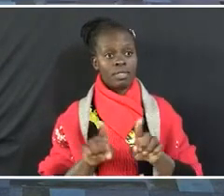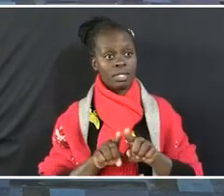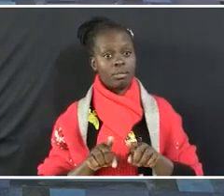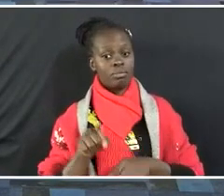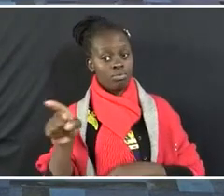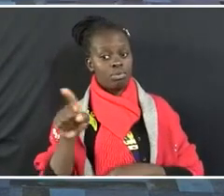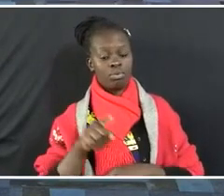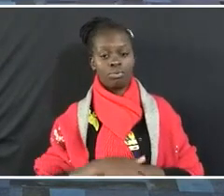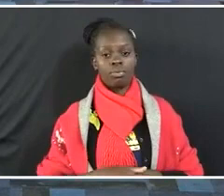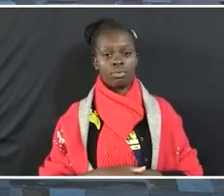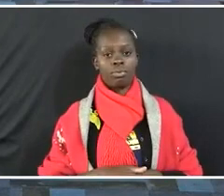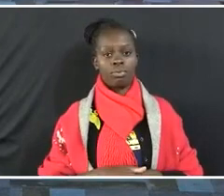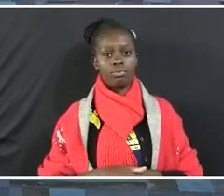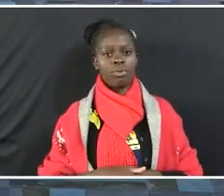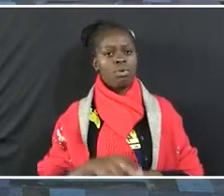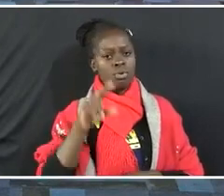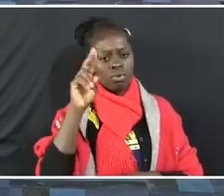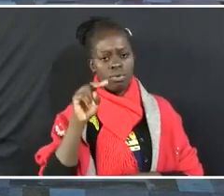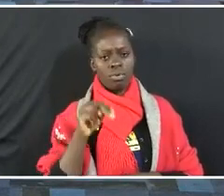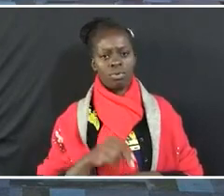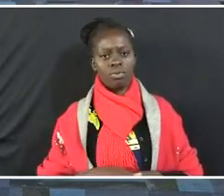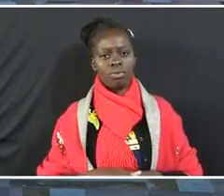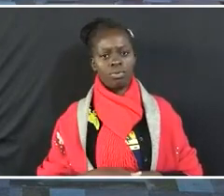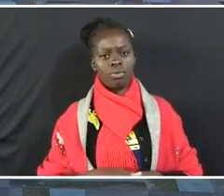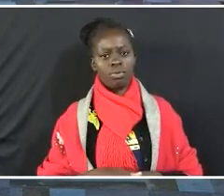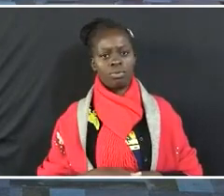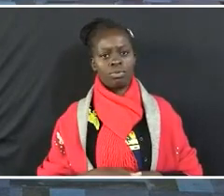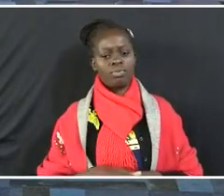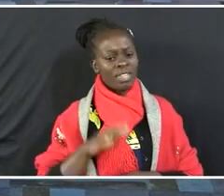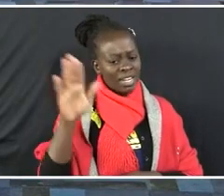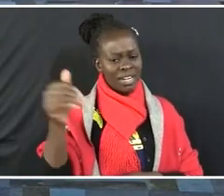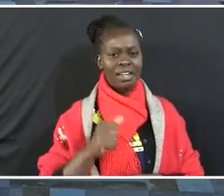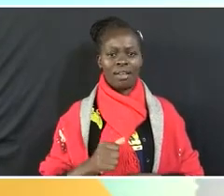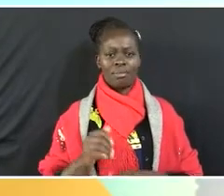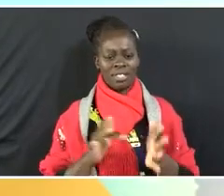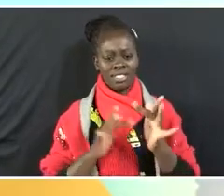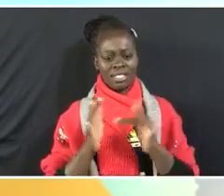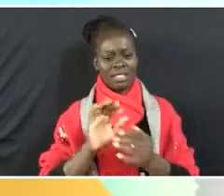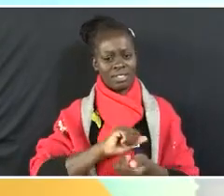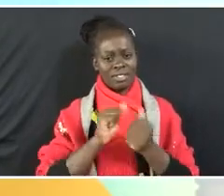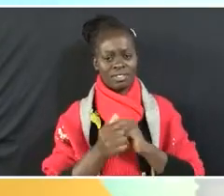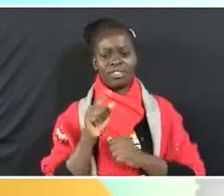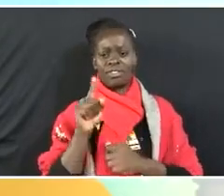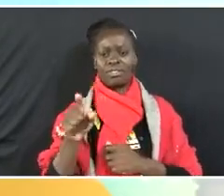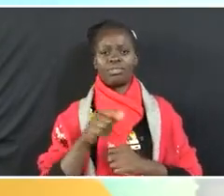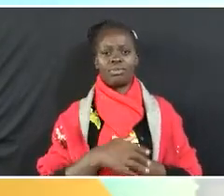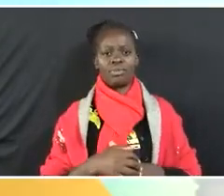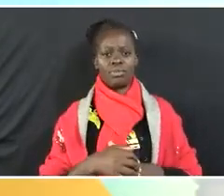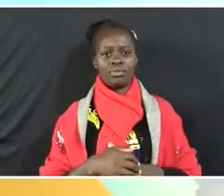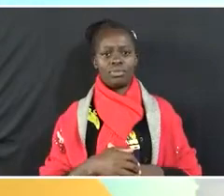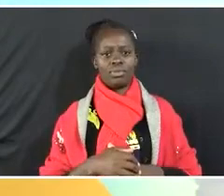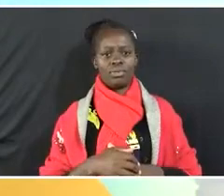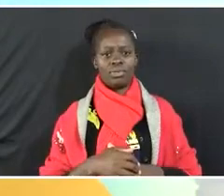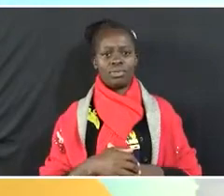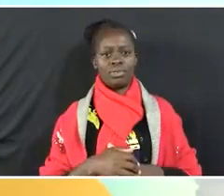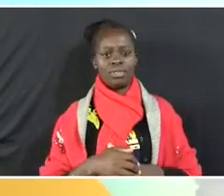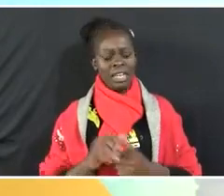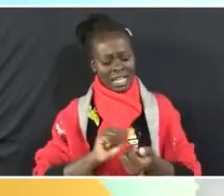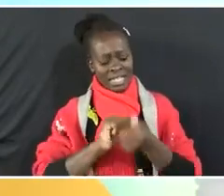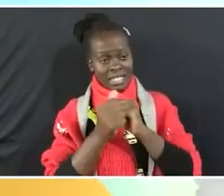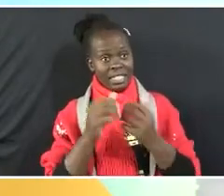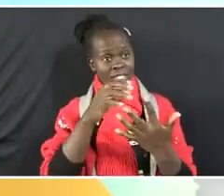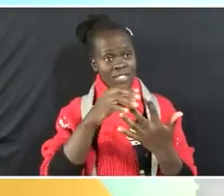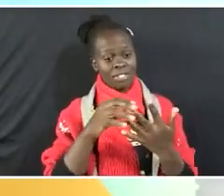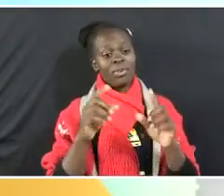But let me tell you, it's not difficult. Come to Jesus. Jesus will refine you. I saw you are being begged with the camp meeting. I